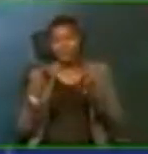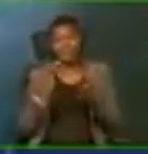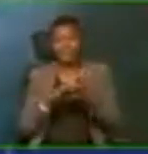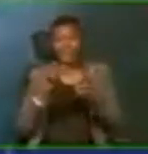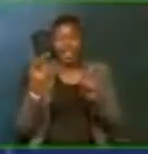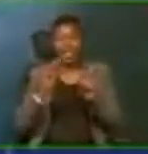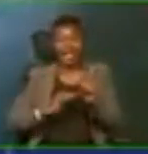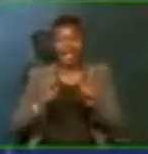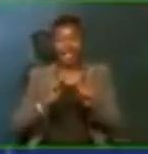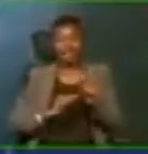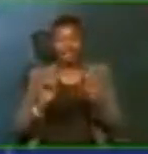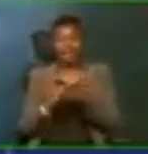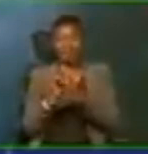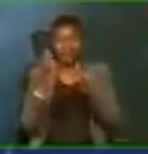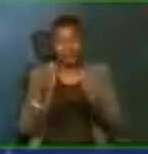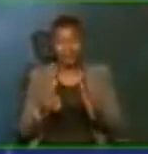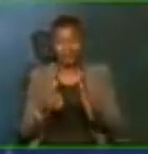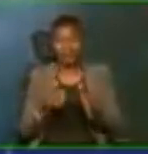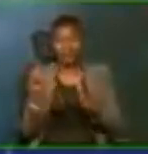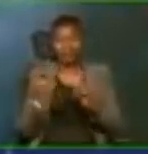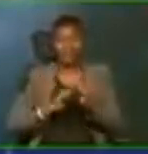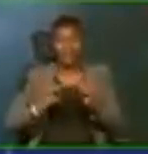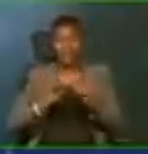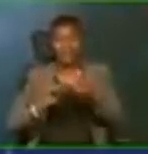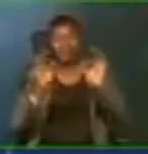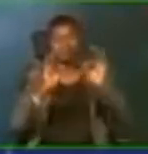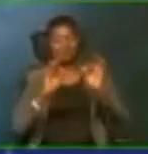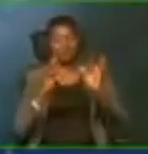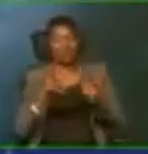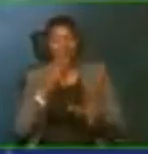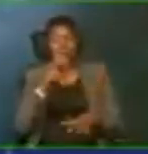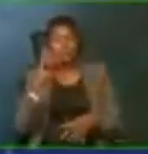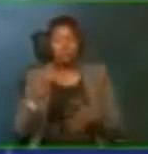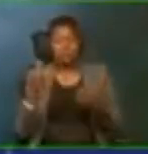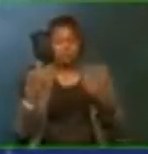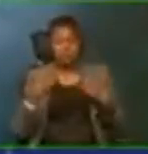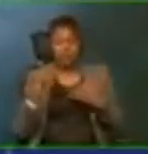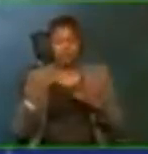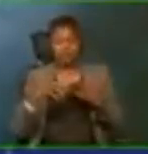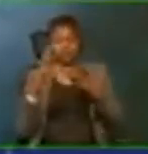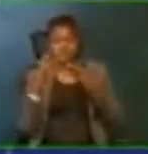believer, every preacher must have to resolve.